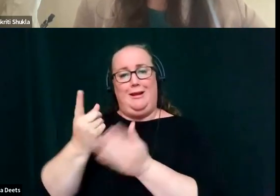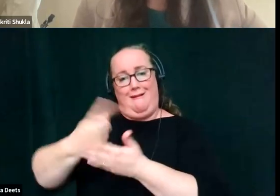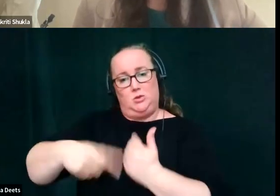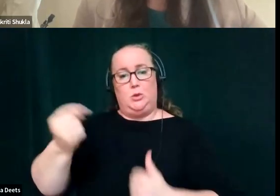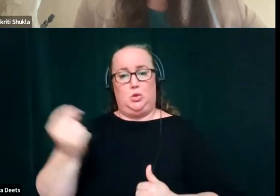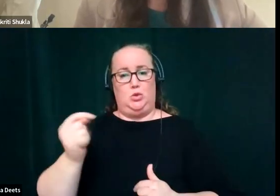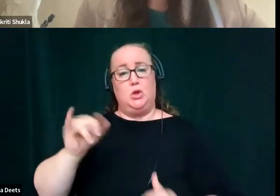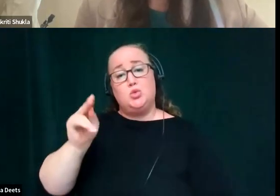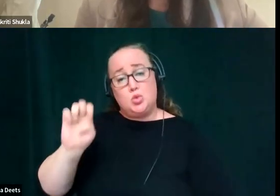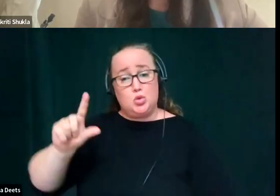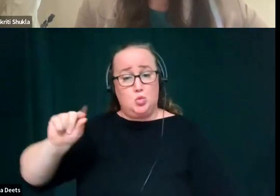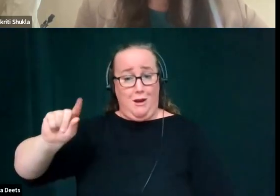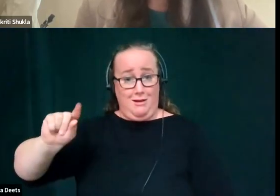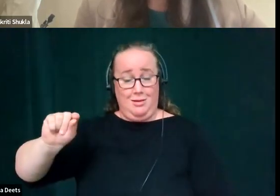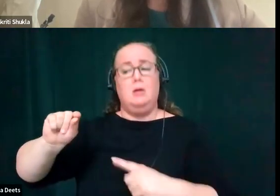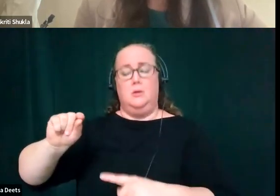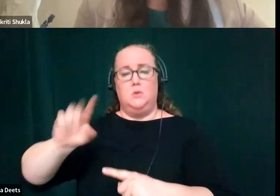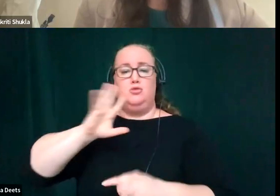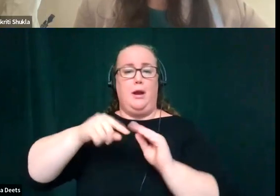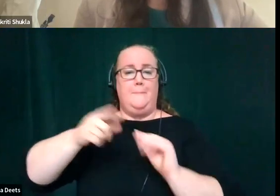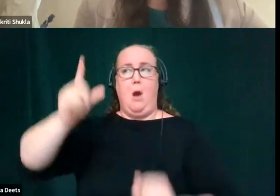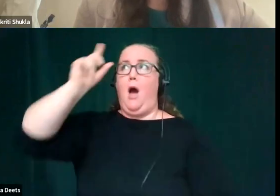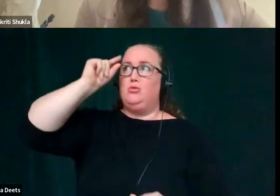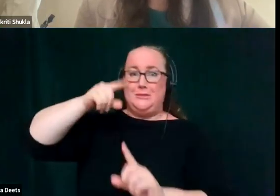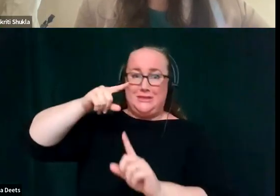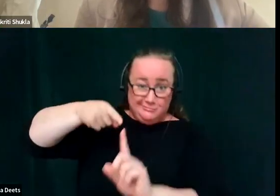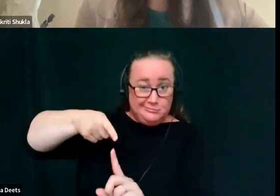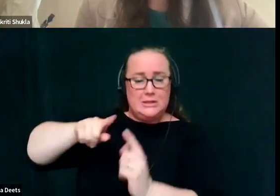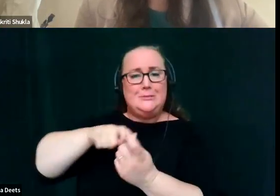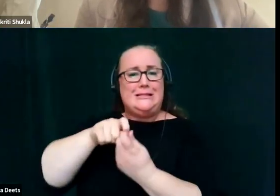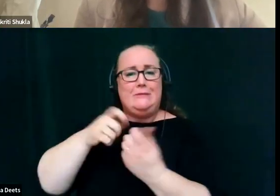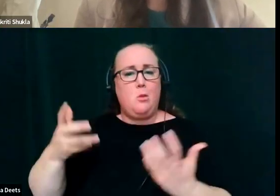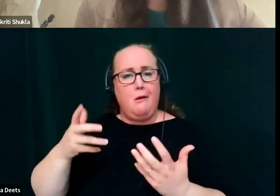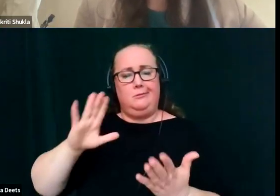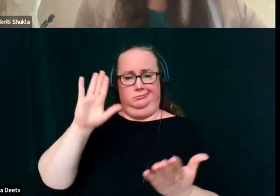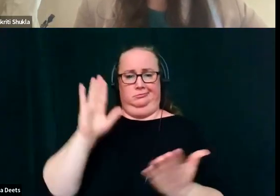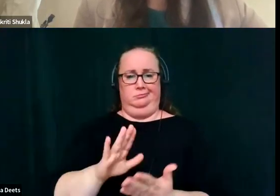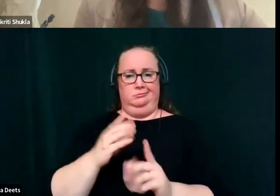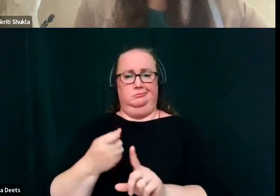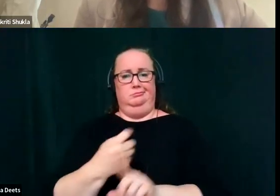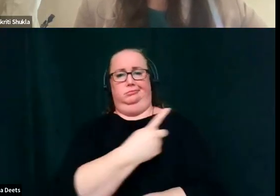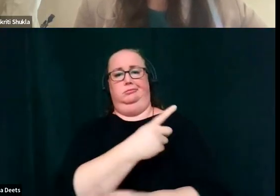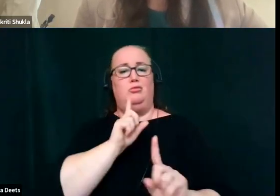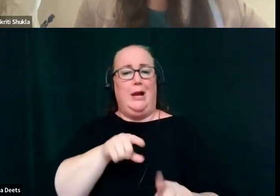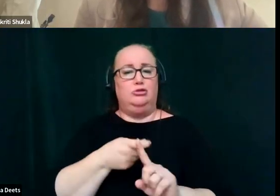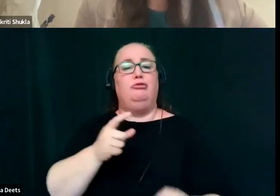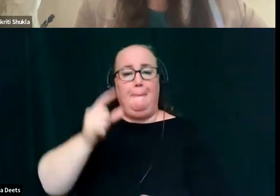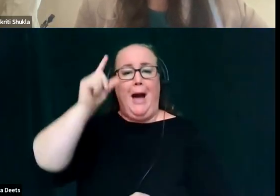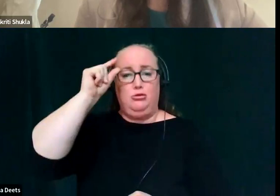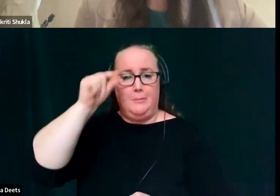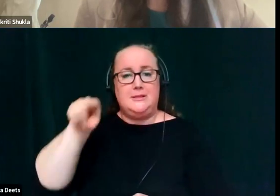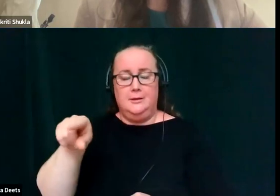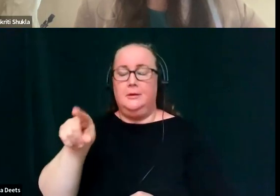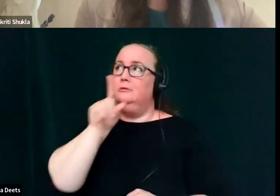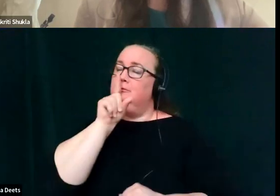20th, also surrounding eye drops, specifically minimizing adverse reactions from eye drops. They have a stellar